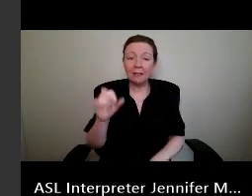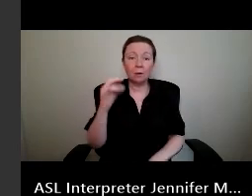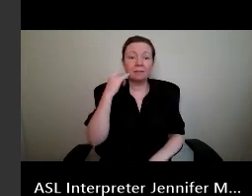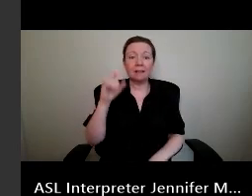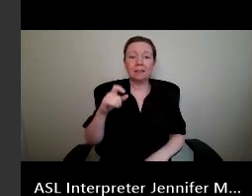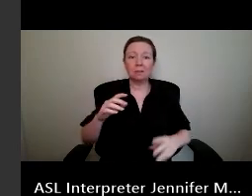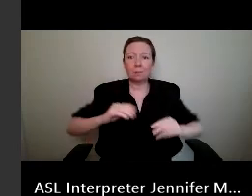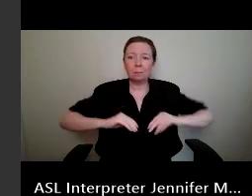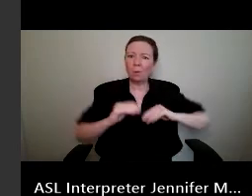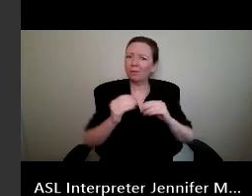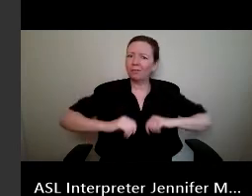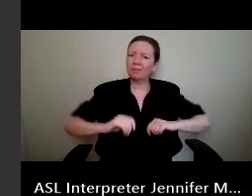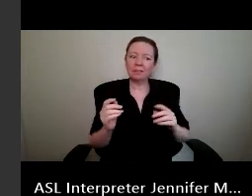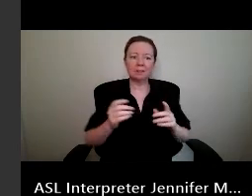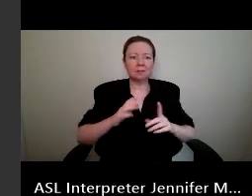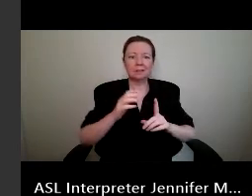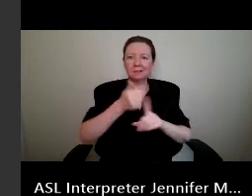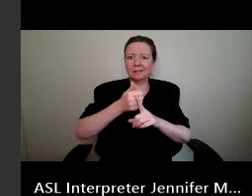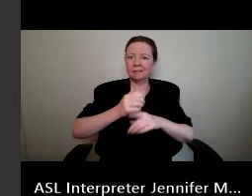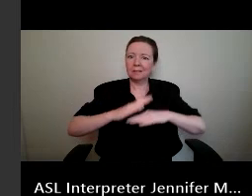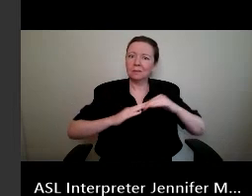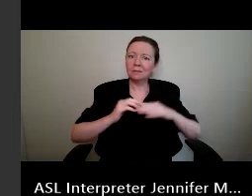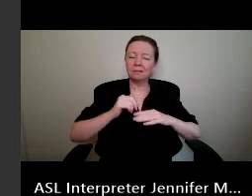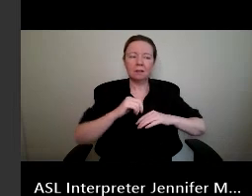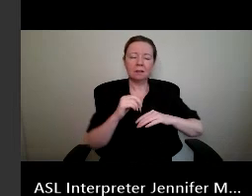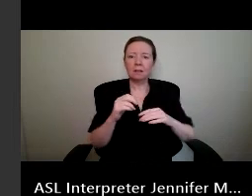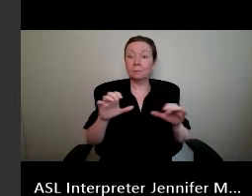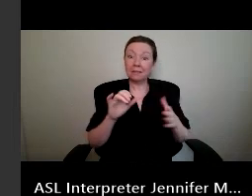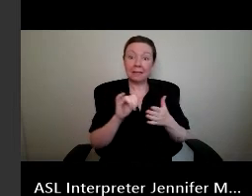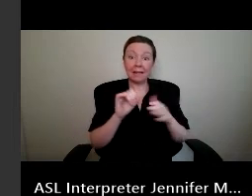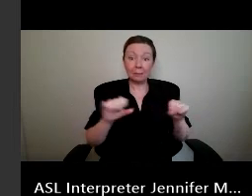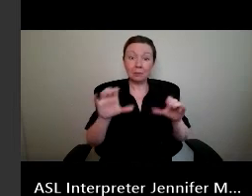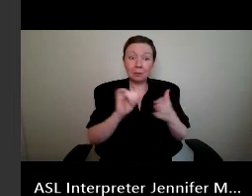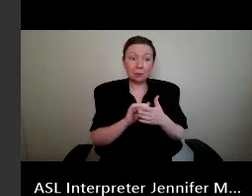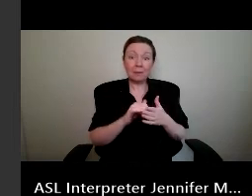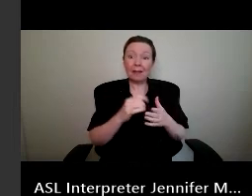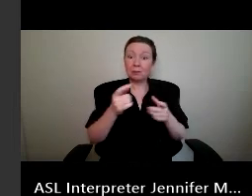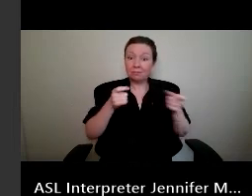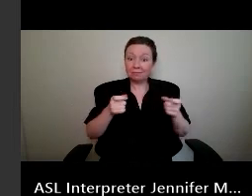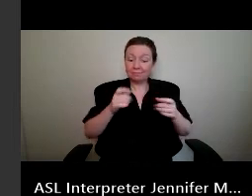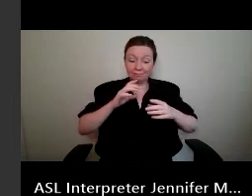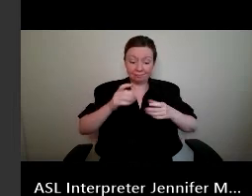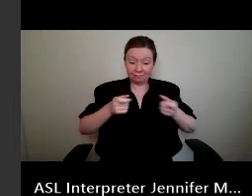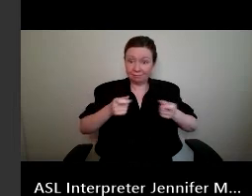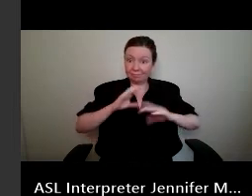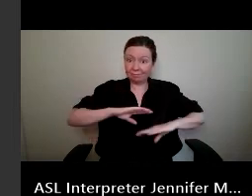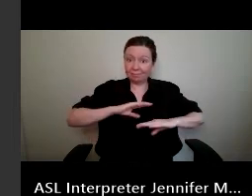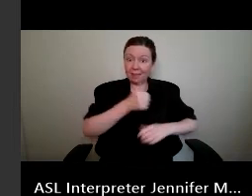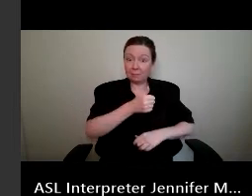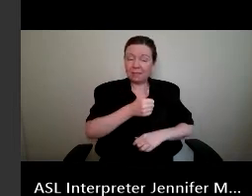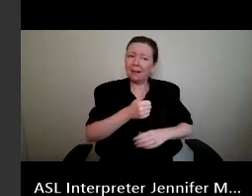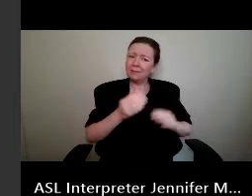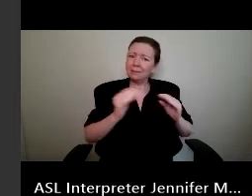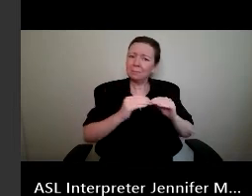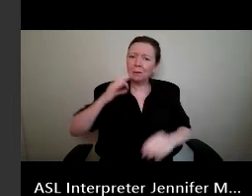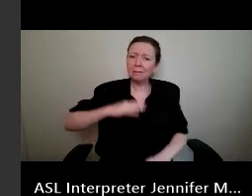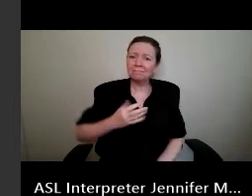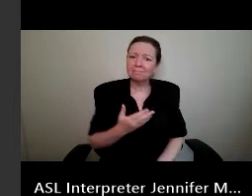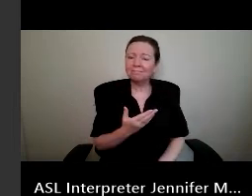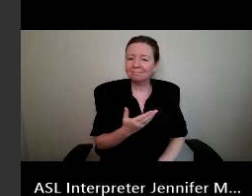move their body in a self-soothing way, being able to do that in their work environment to just regulate themselves a little bit more can be very, very